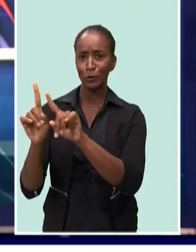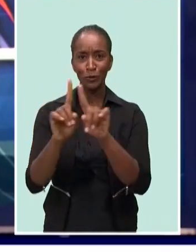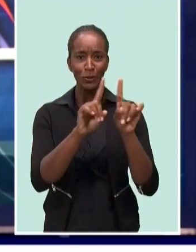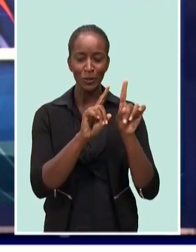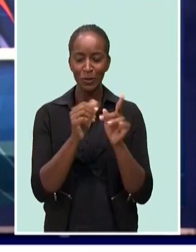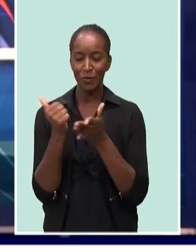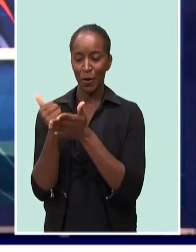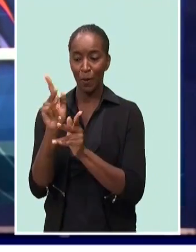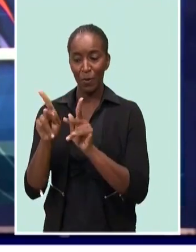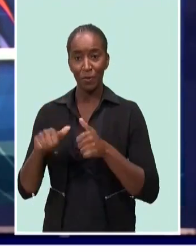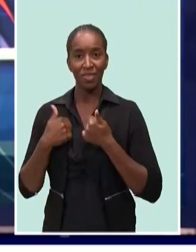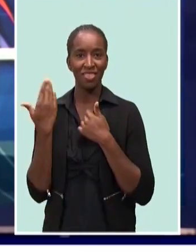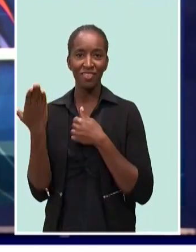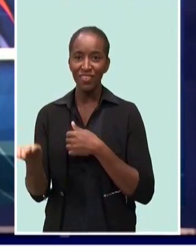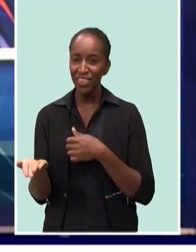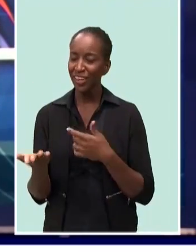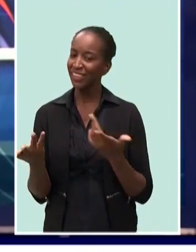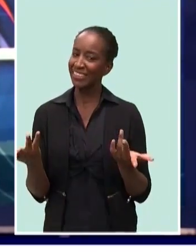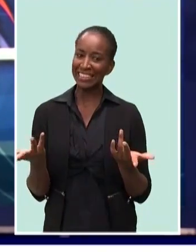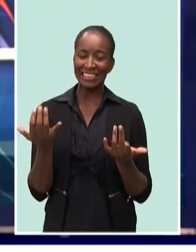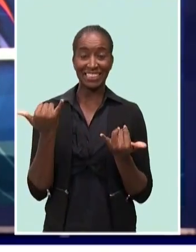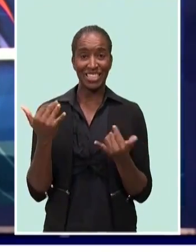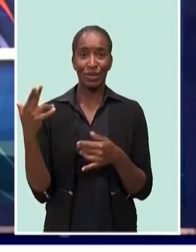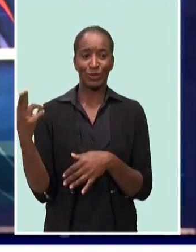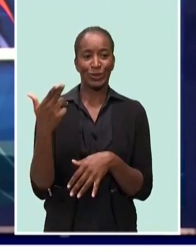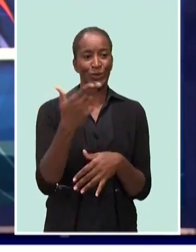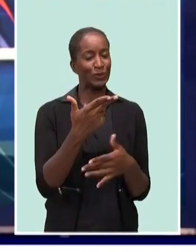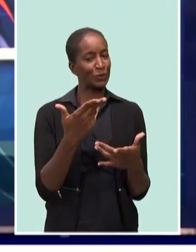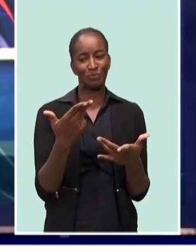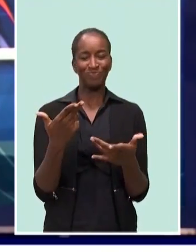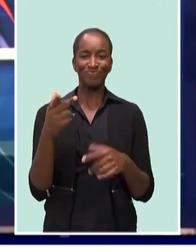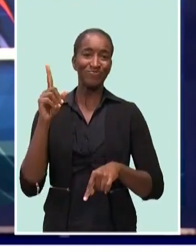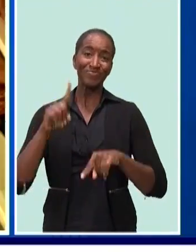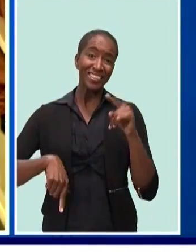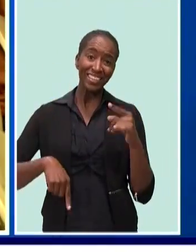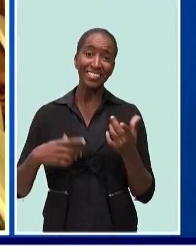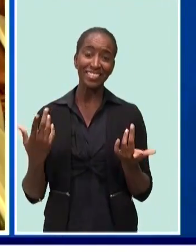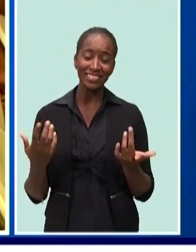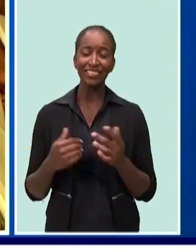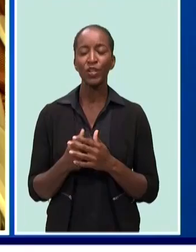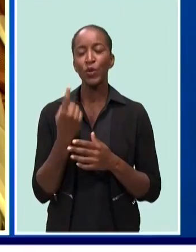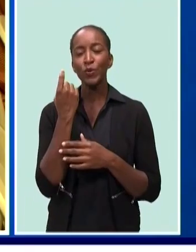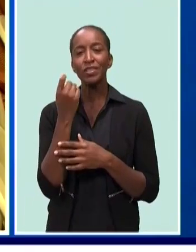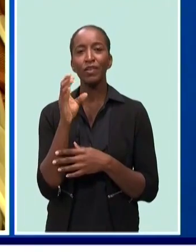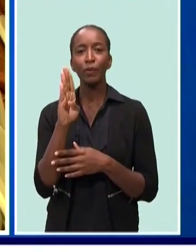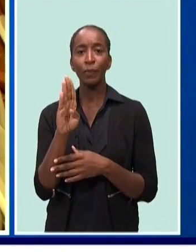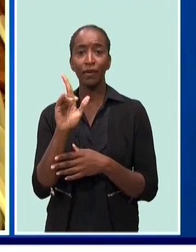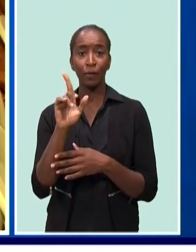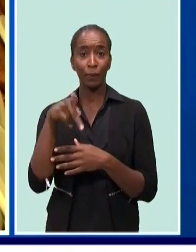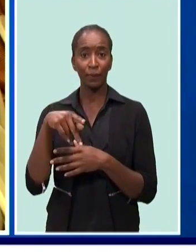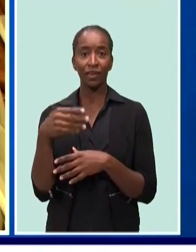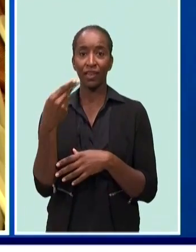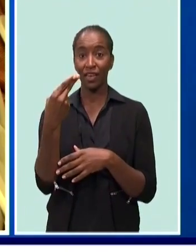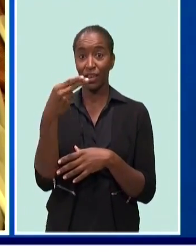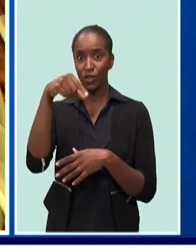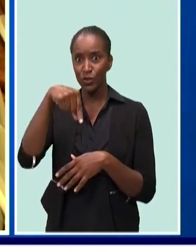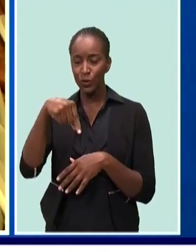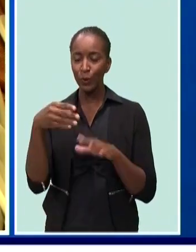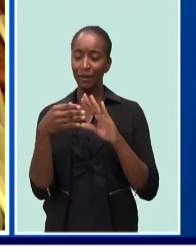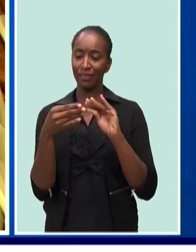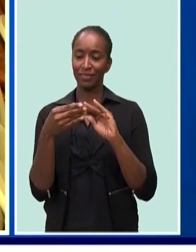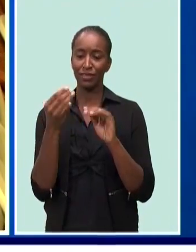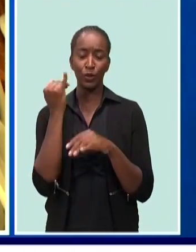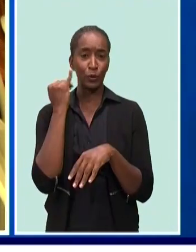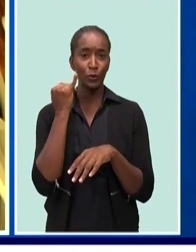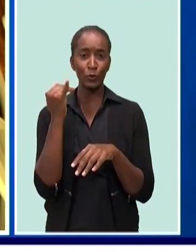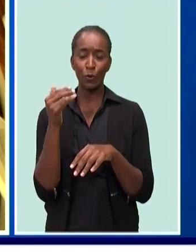branch meeting last evening at the BLP's Roebuck Street headquarters. He says if it is not controlled, tourists will avoid the city.